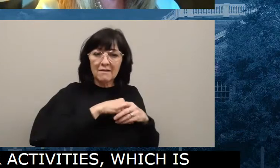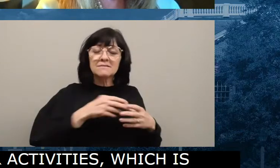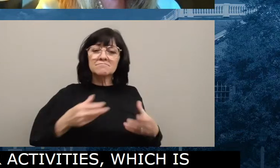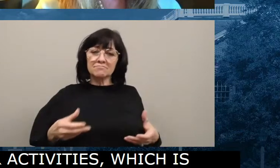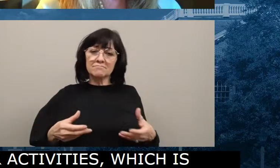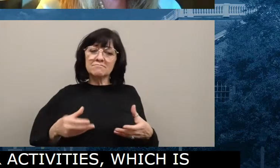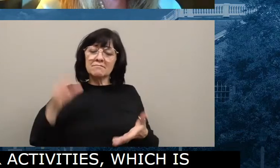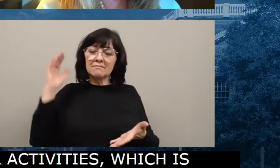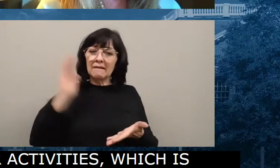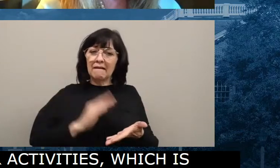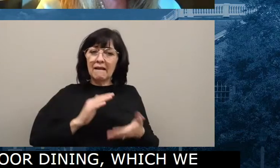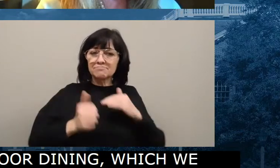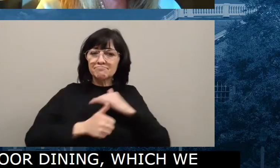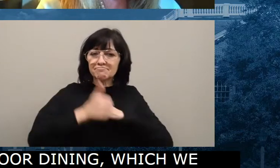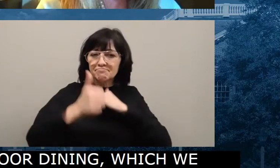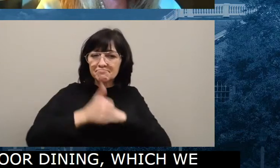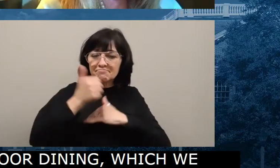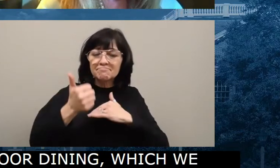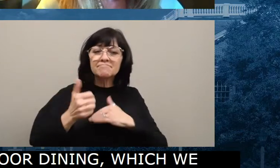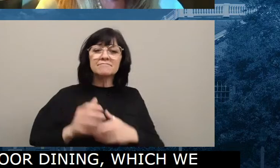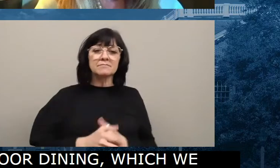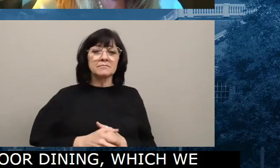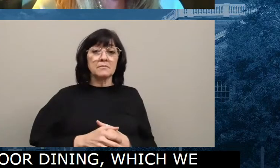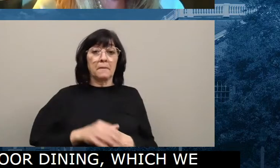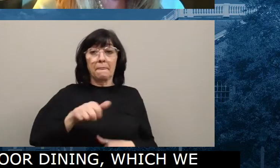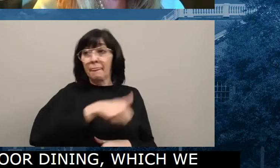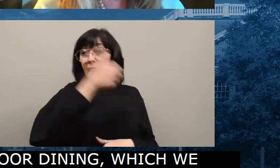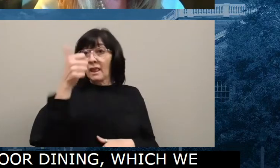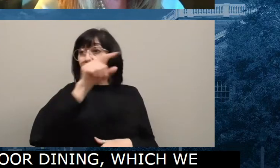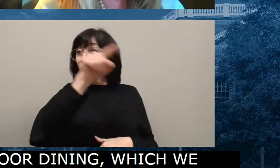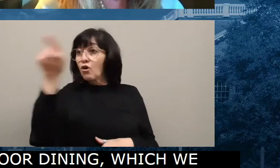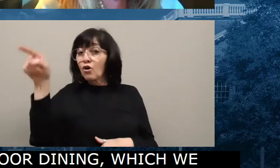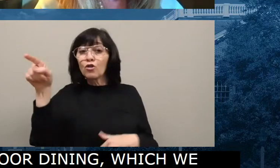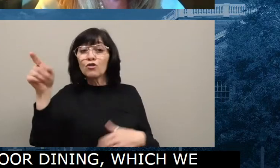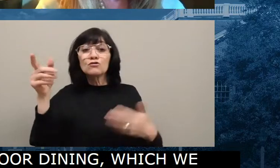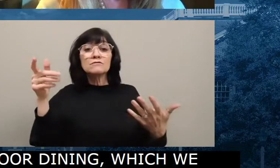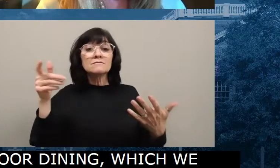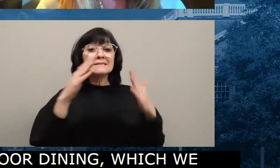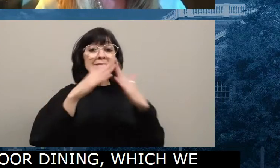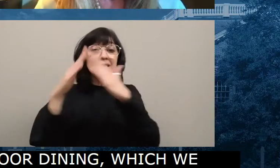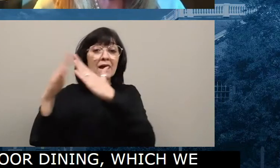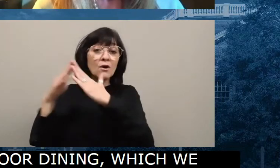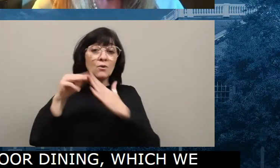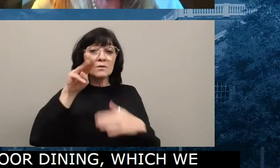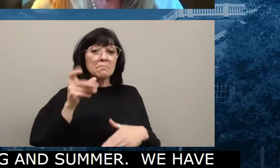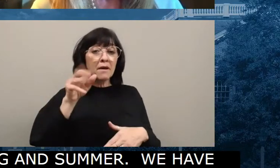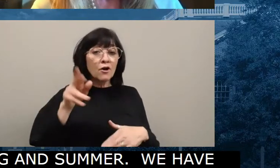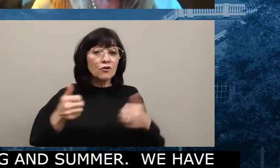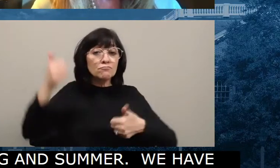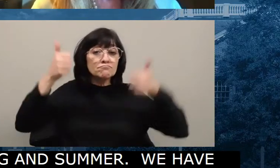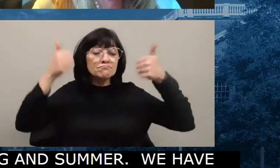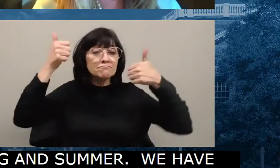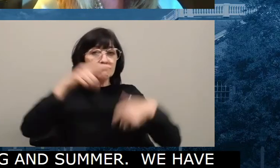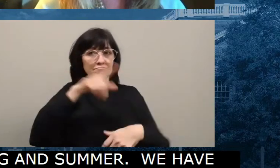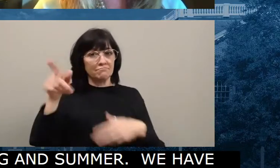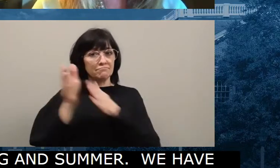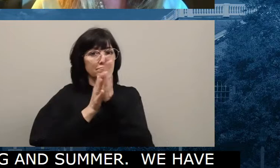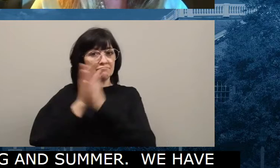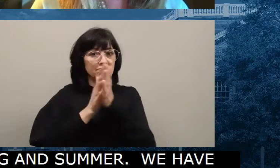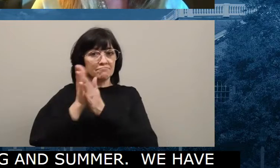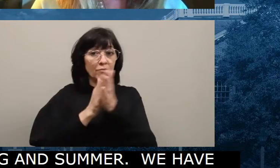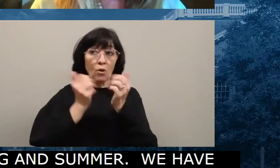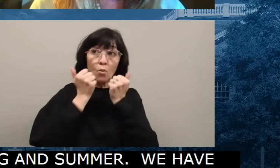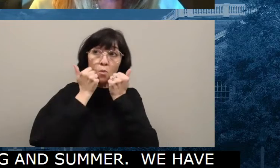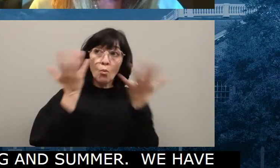morning and last week that their proprietors in their towns are excited about that. So no, the hope is that we'll